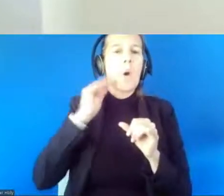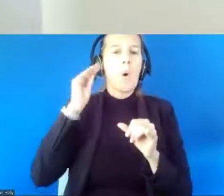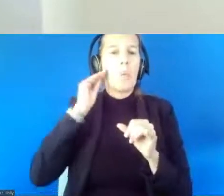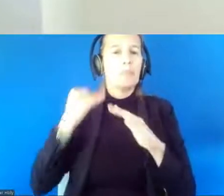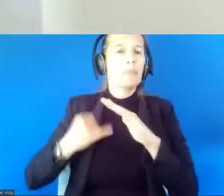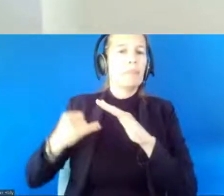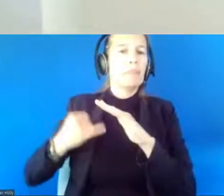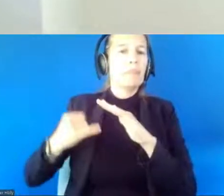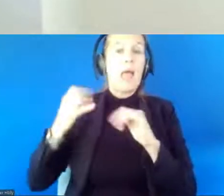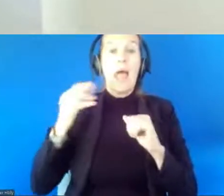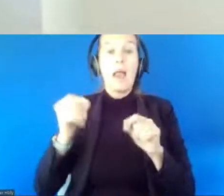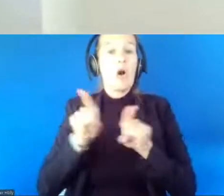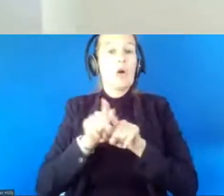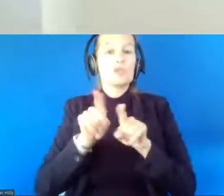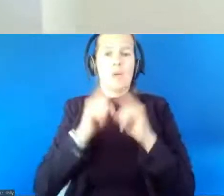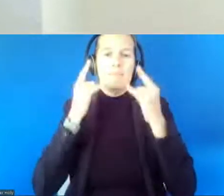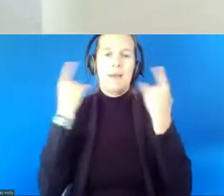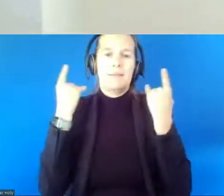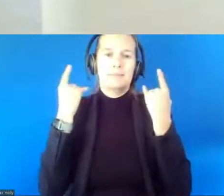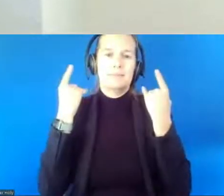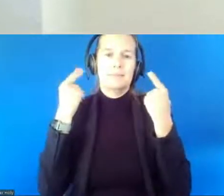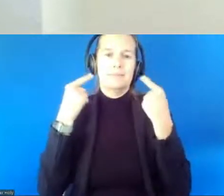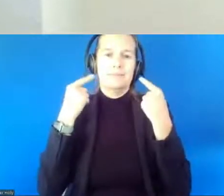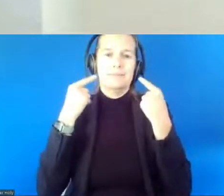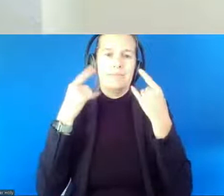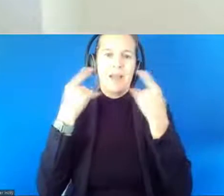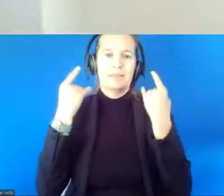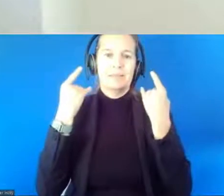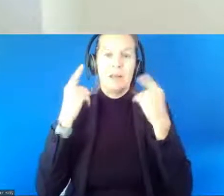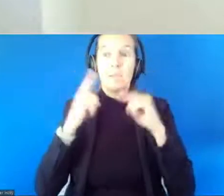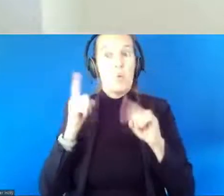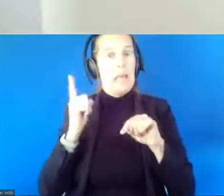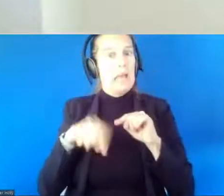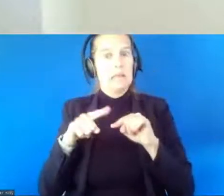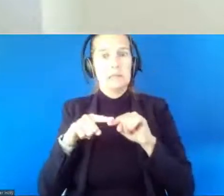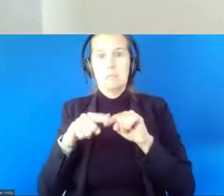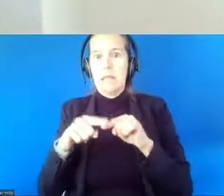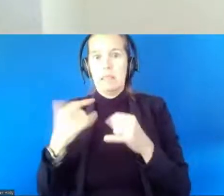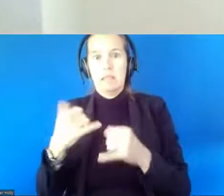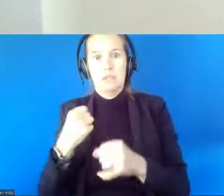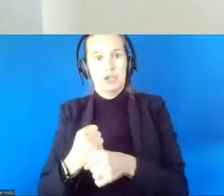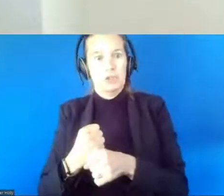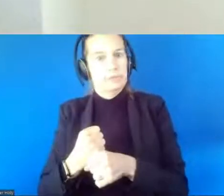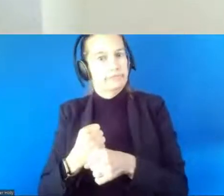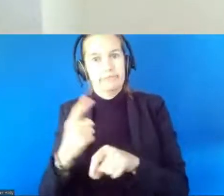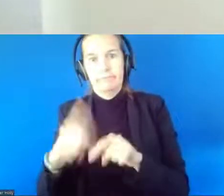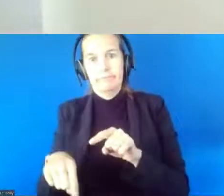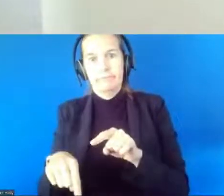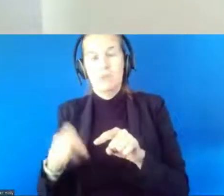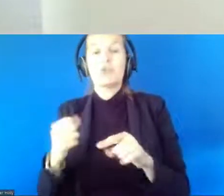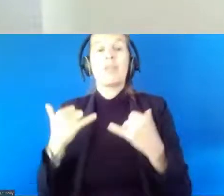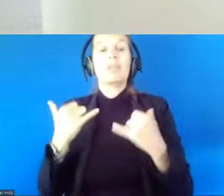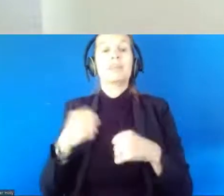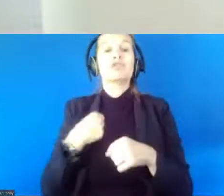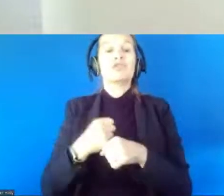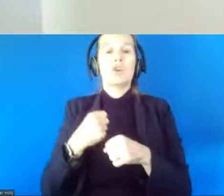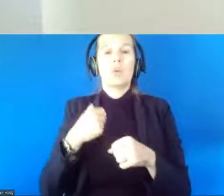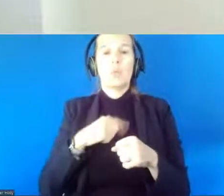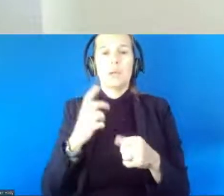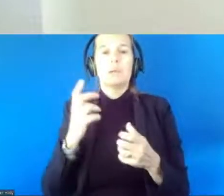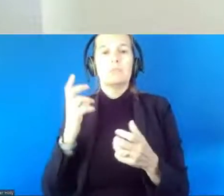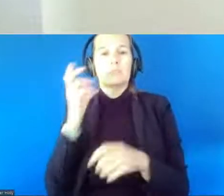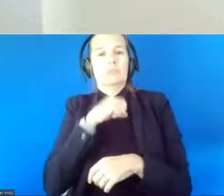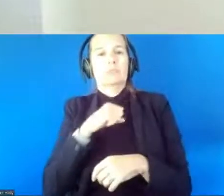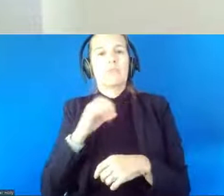also masking, but we can't bank on that for this year. So our expectation is this year the influenza season